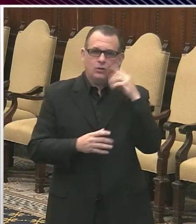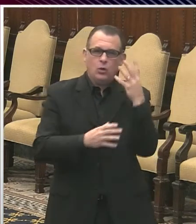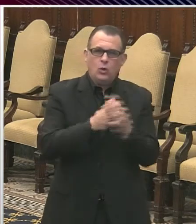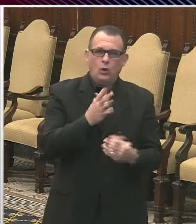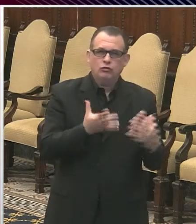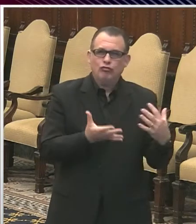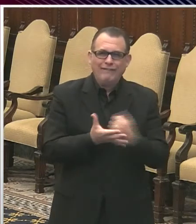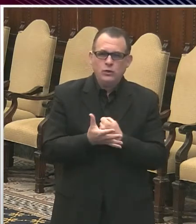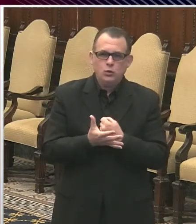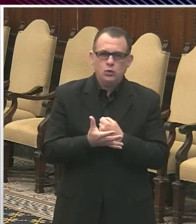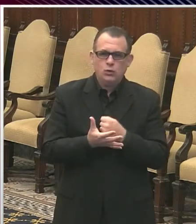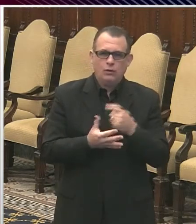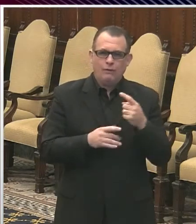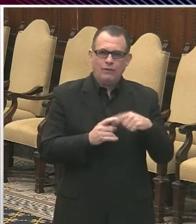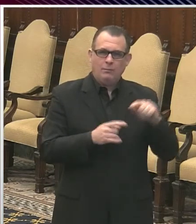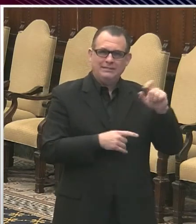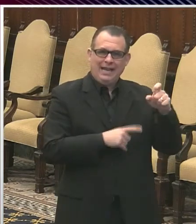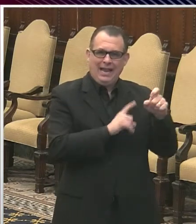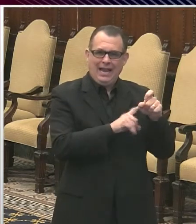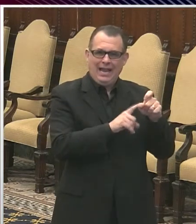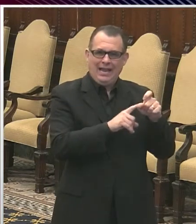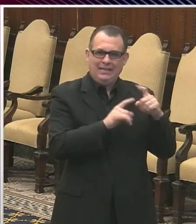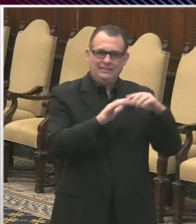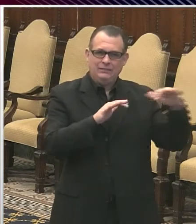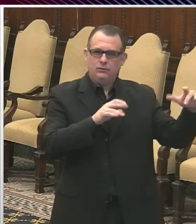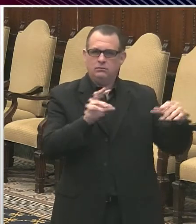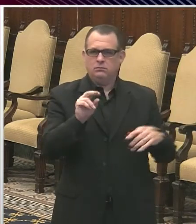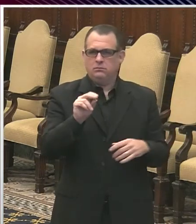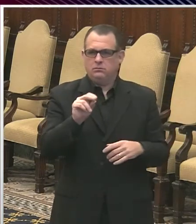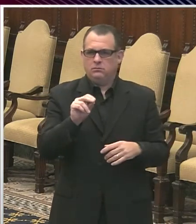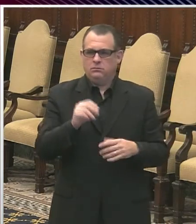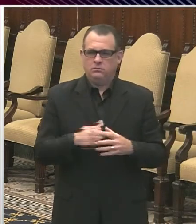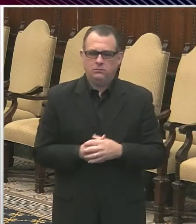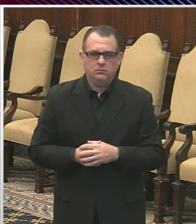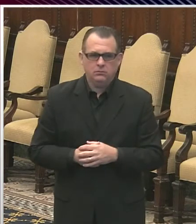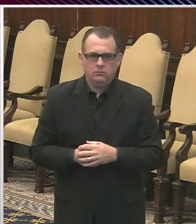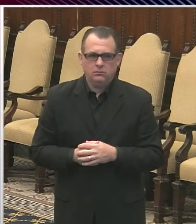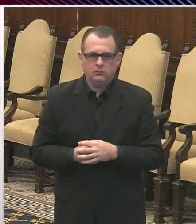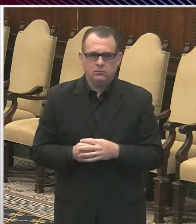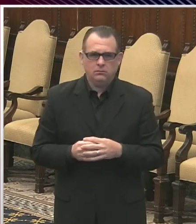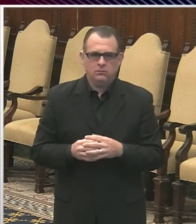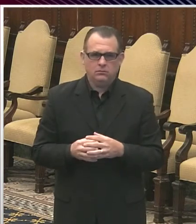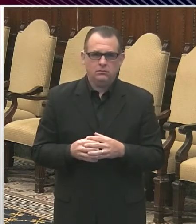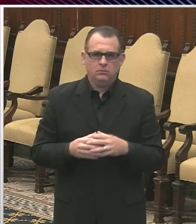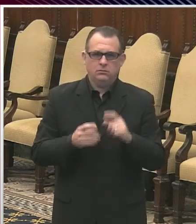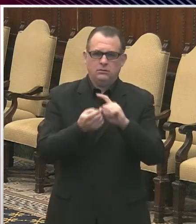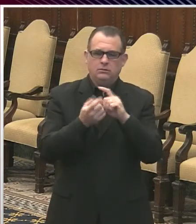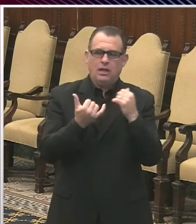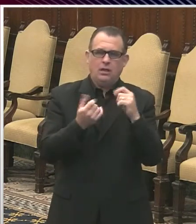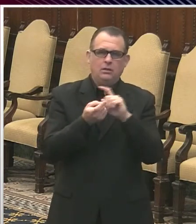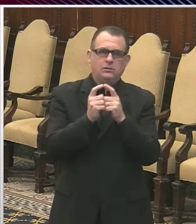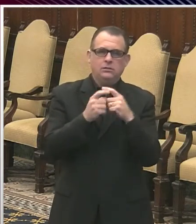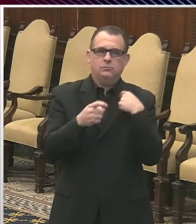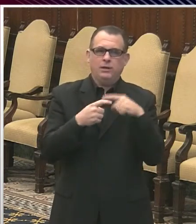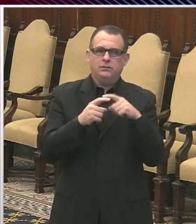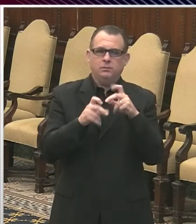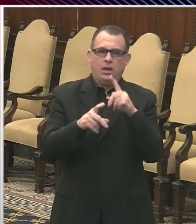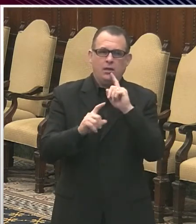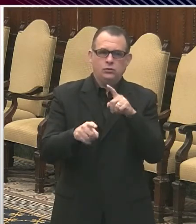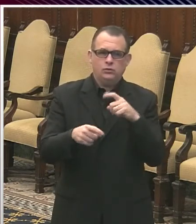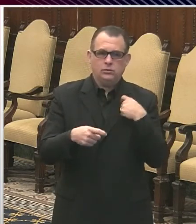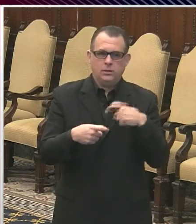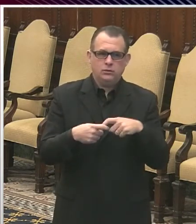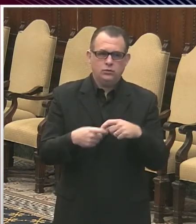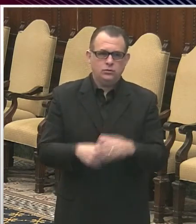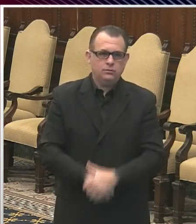have generated from taxes or from the city's general fund. Es información que vamos a verificar respecto a esos fondos, pero según tengo